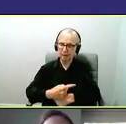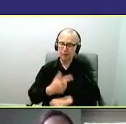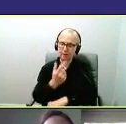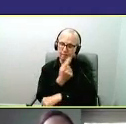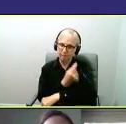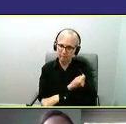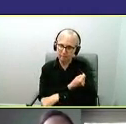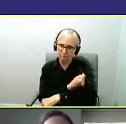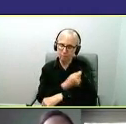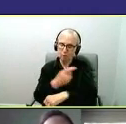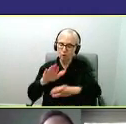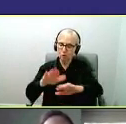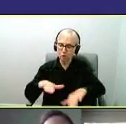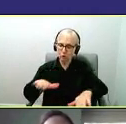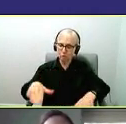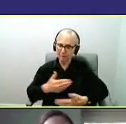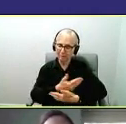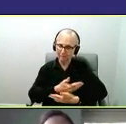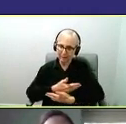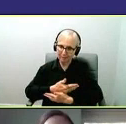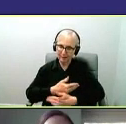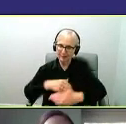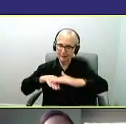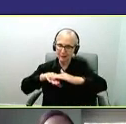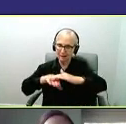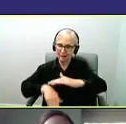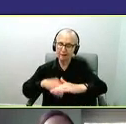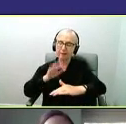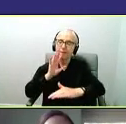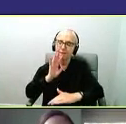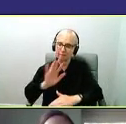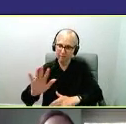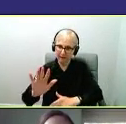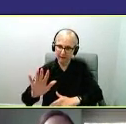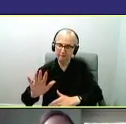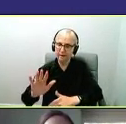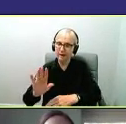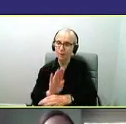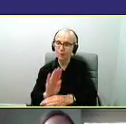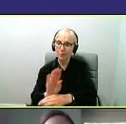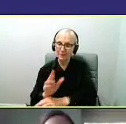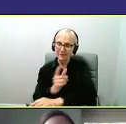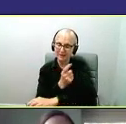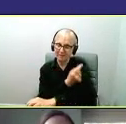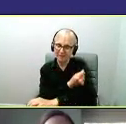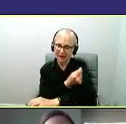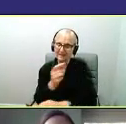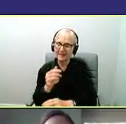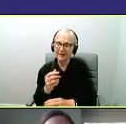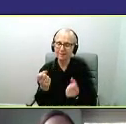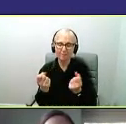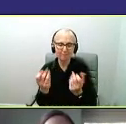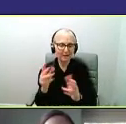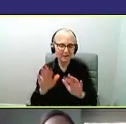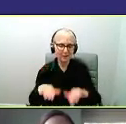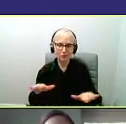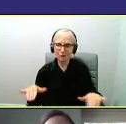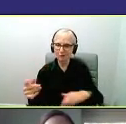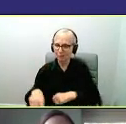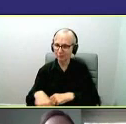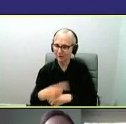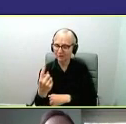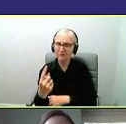for children and infants under five. And I'm happy to say we're busy vaccinating these children today in